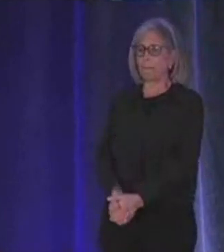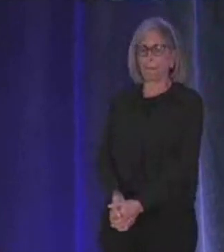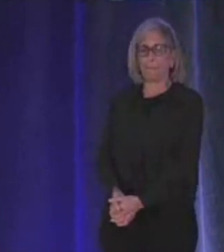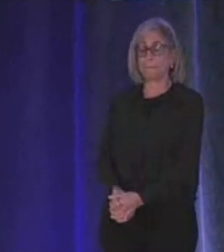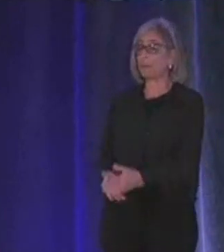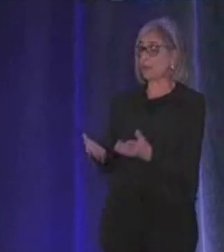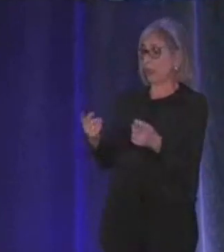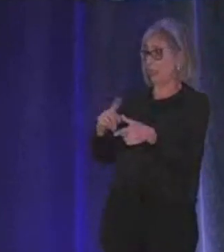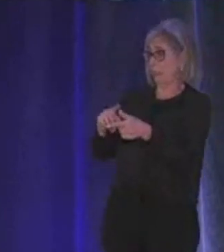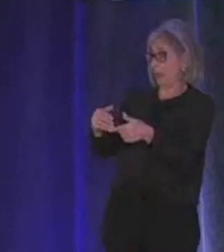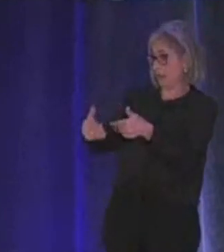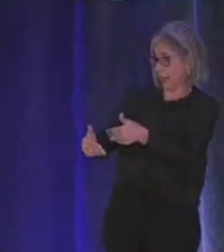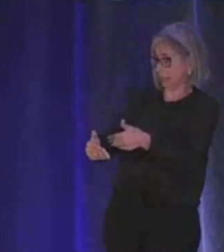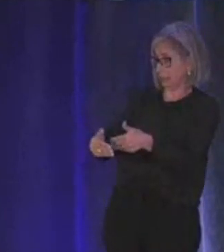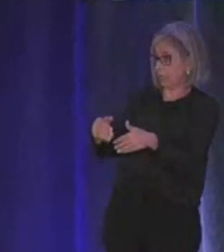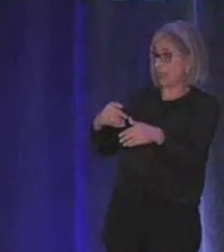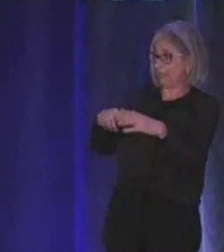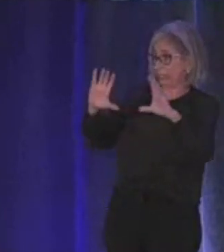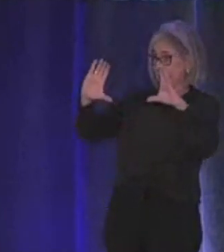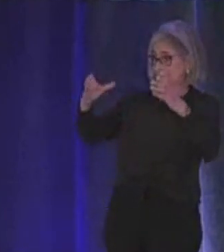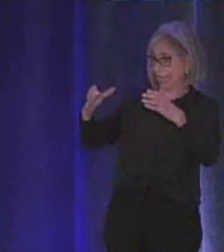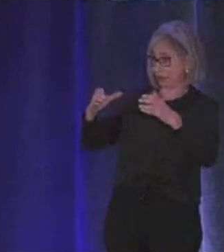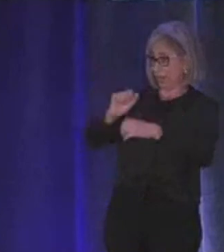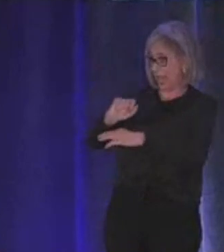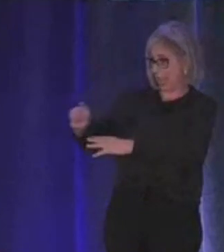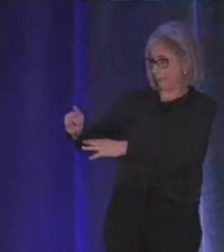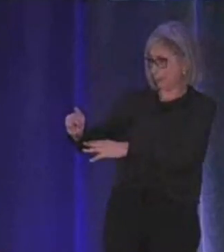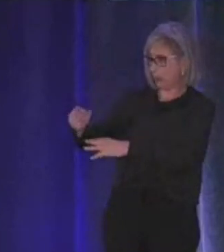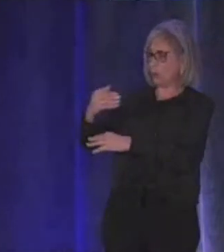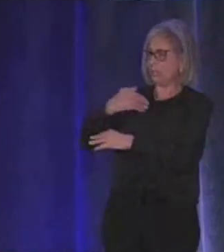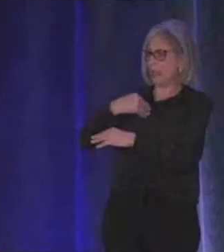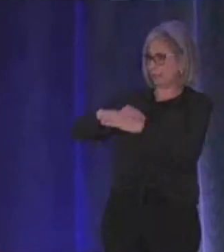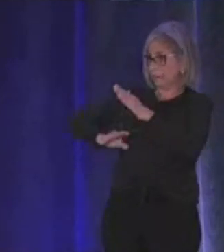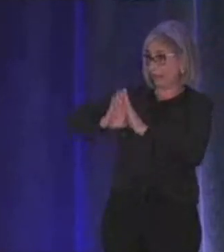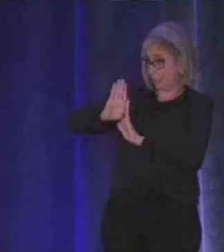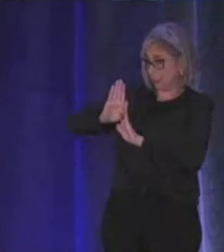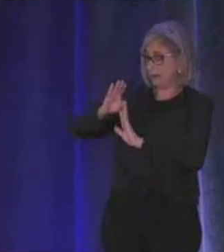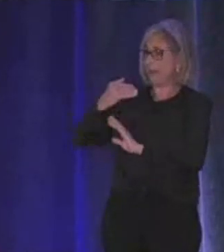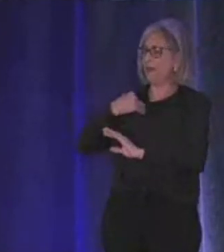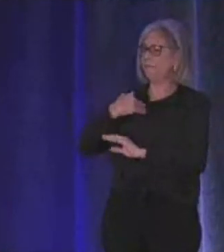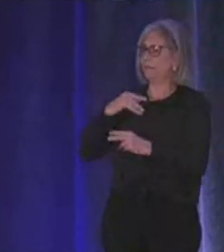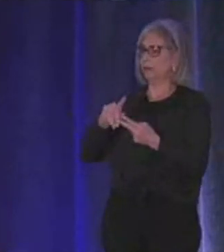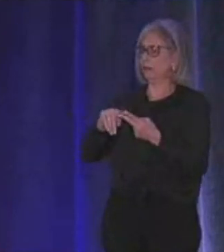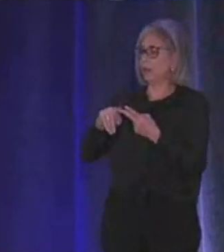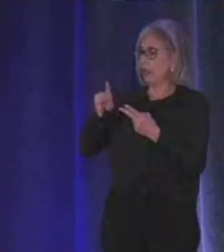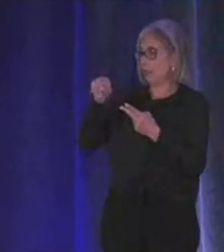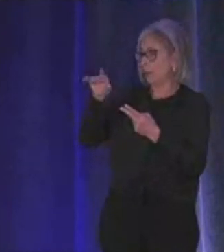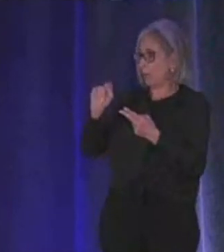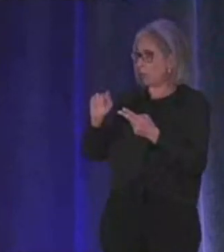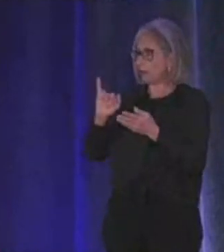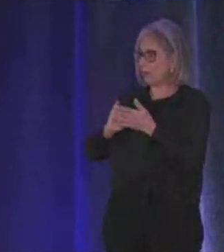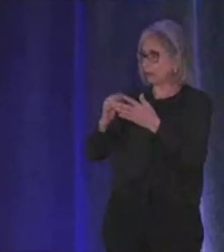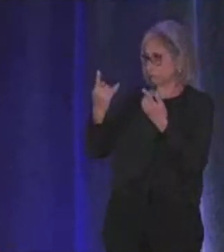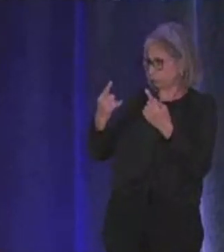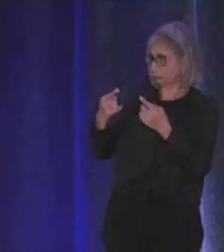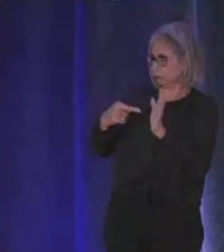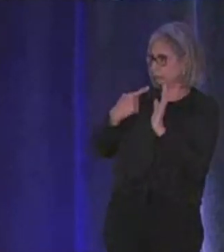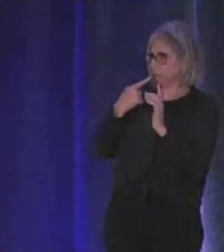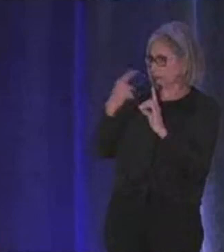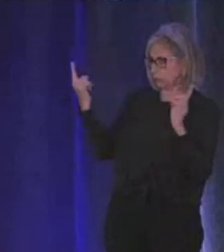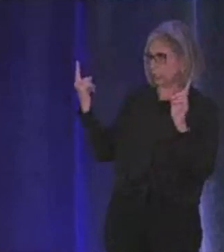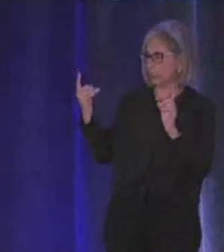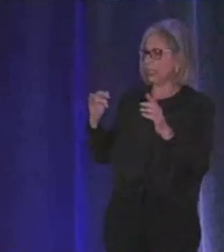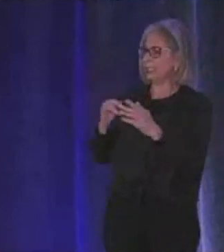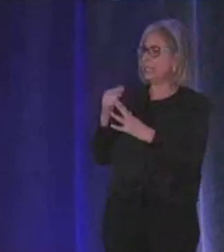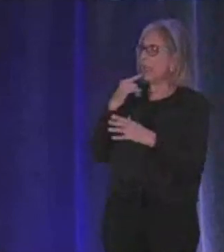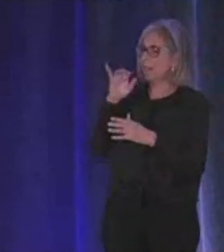And then within the container app, again, here we have development, we have the port that is declared, and then we also say like